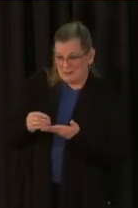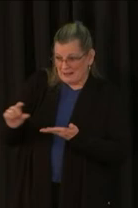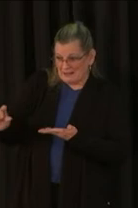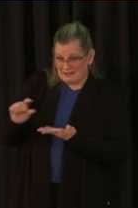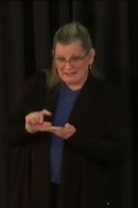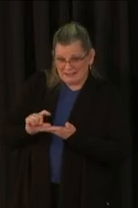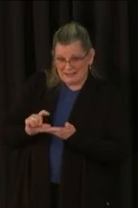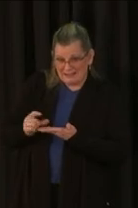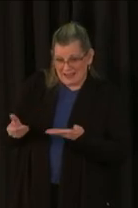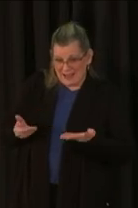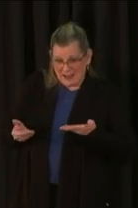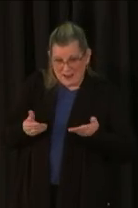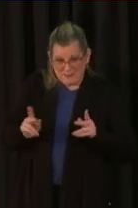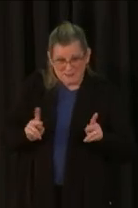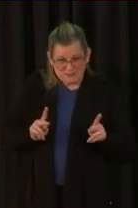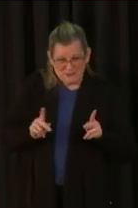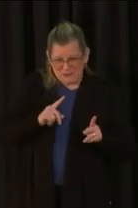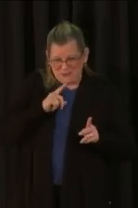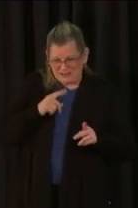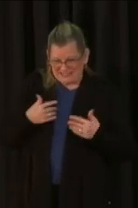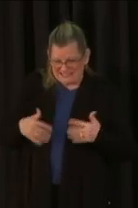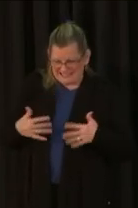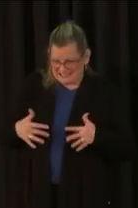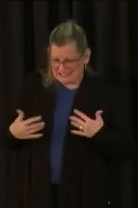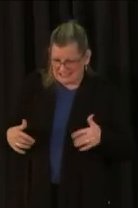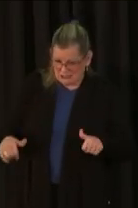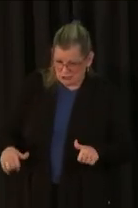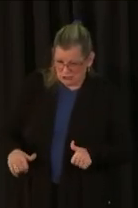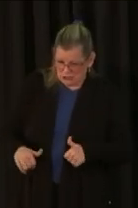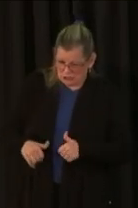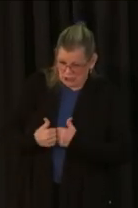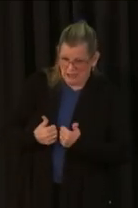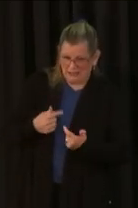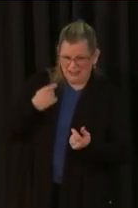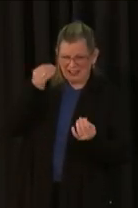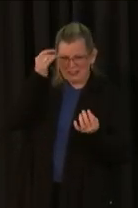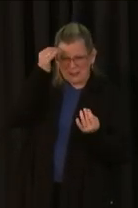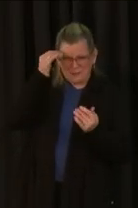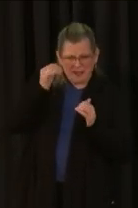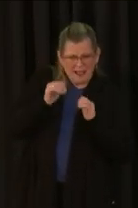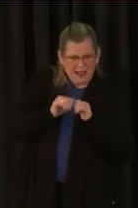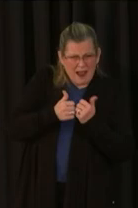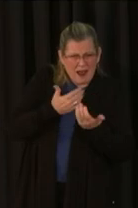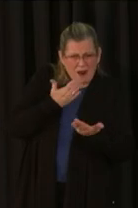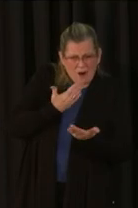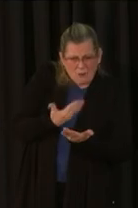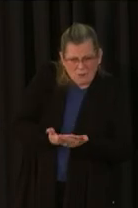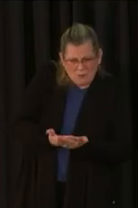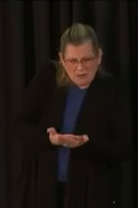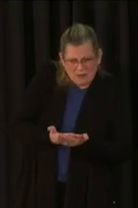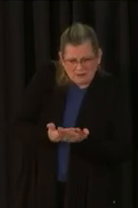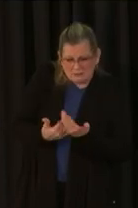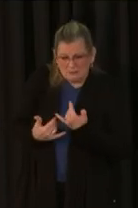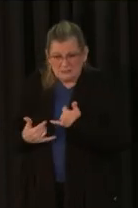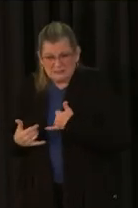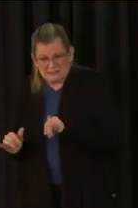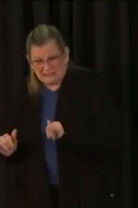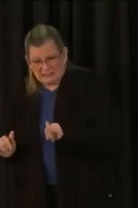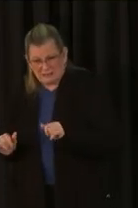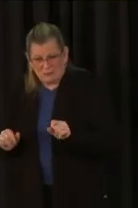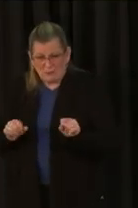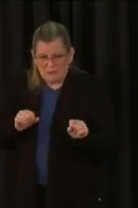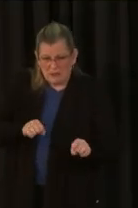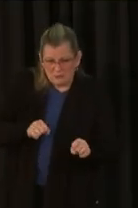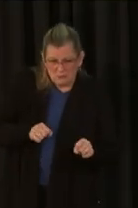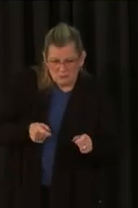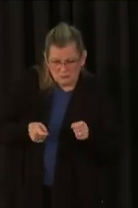be able to sustain that. So it's a really, really tough question, and we're really thinking about how to do that well and still and be able to